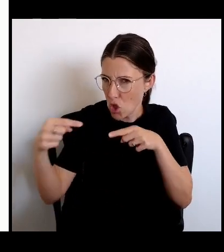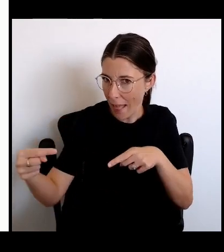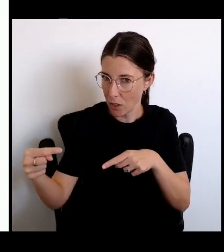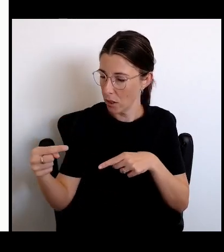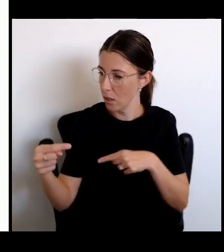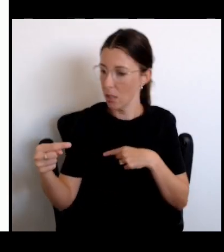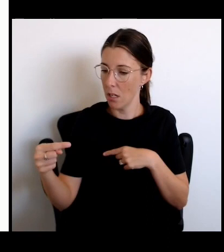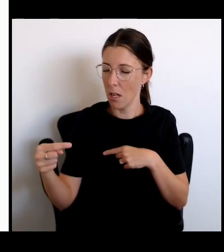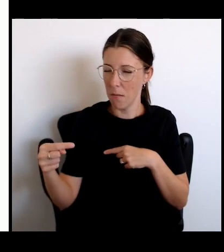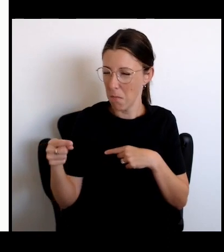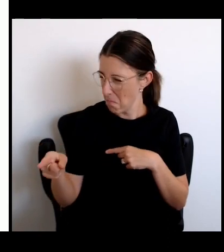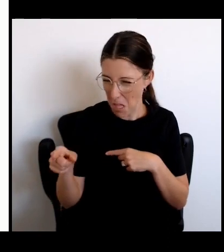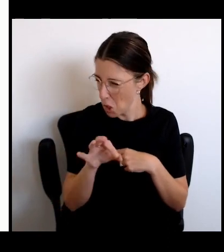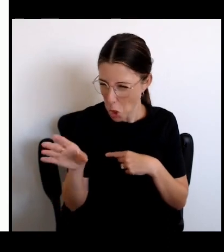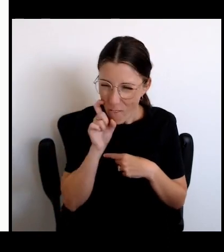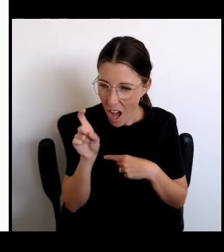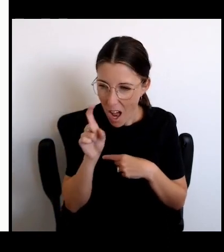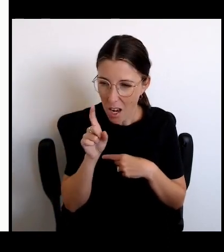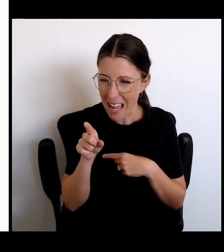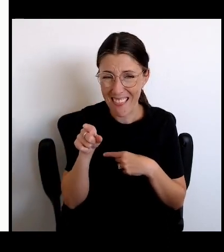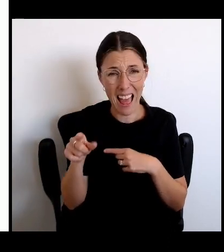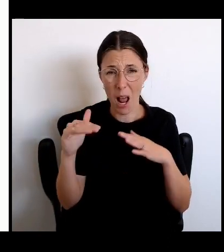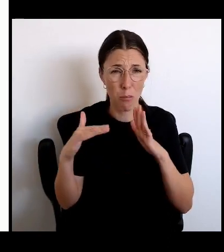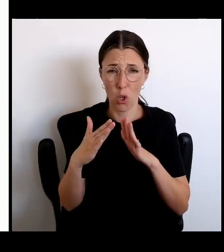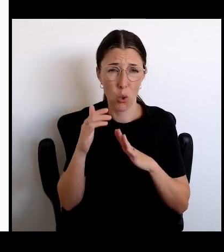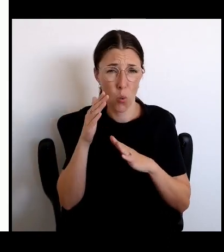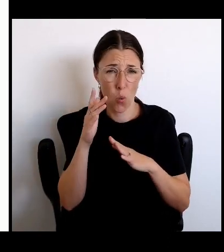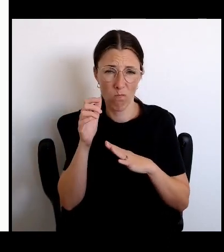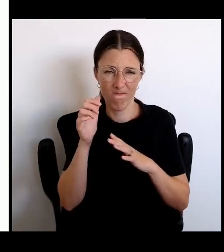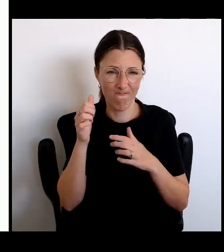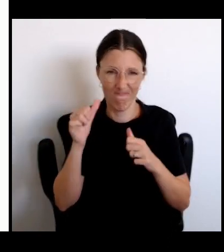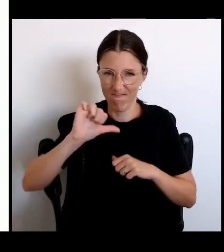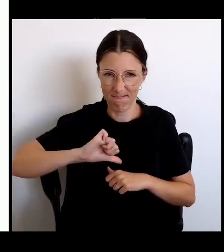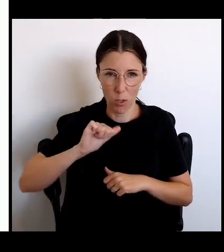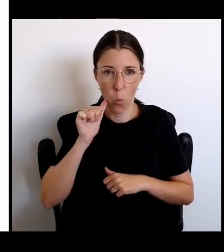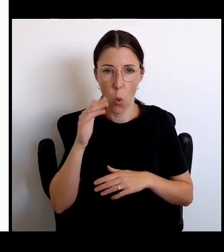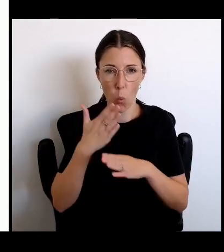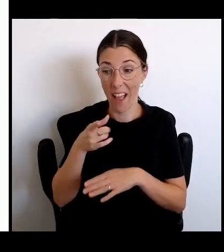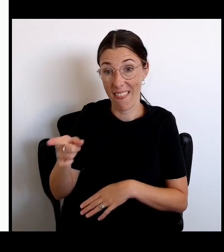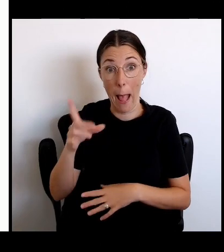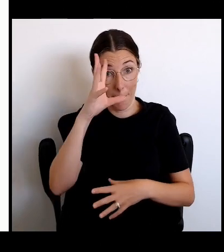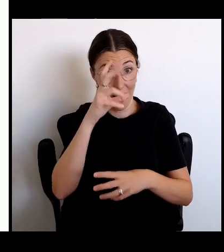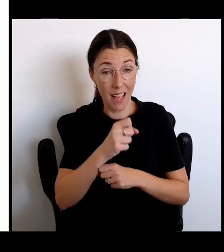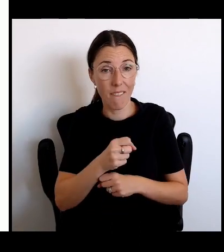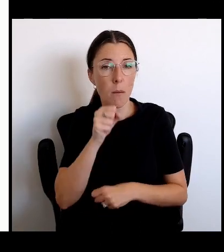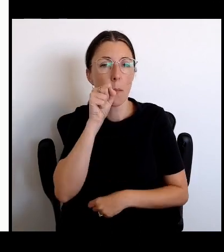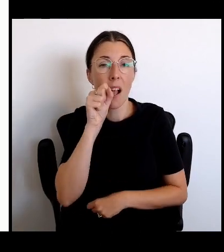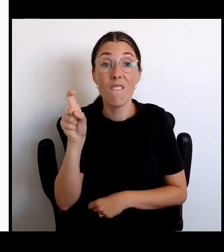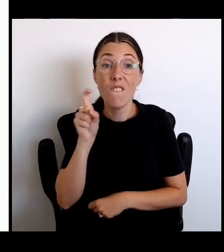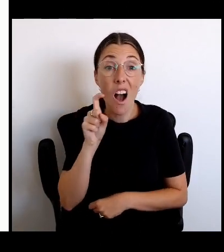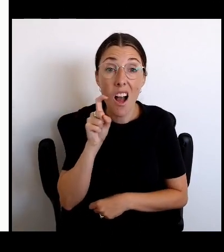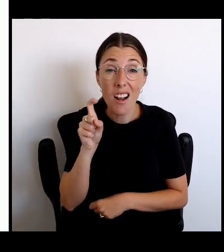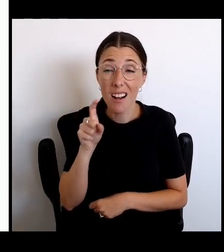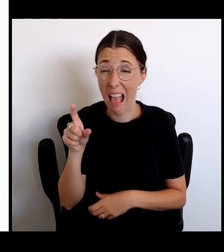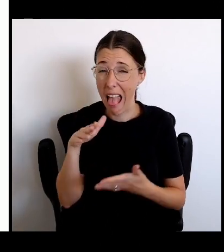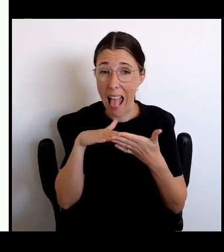not going to work with this group, because for them, vaping is fun. It is a social lubricant. It is